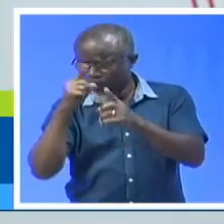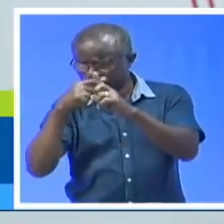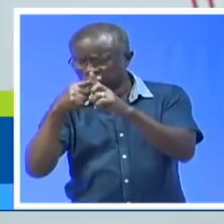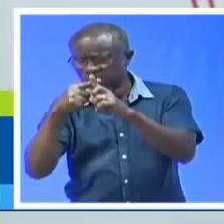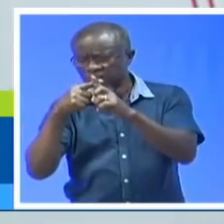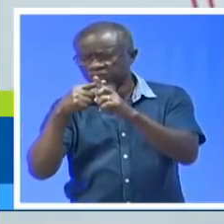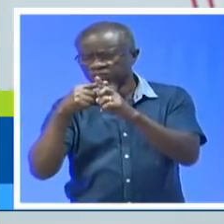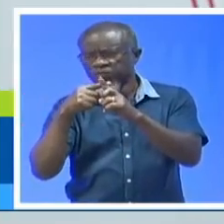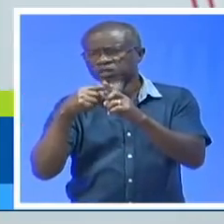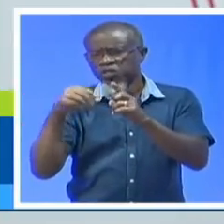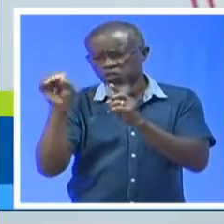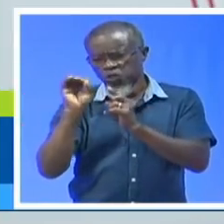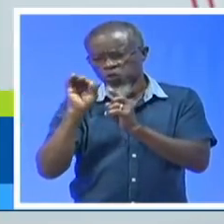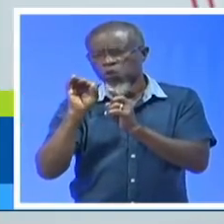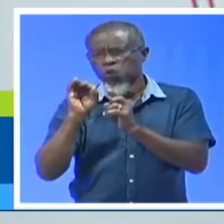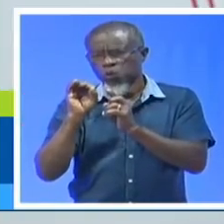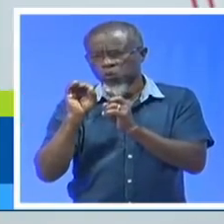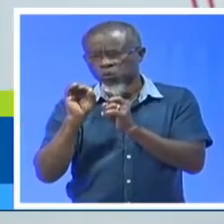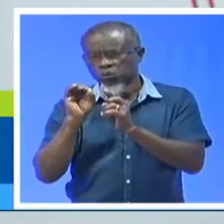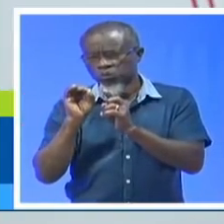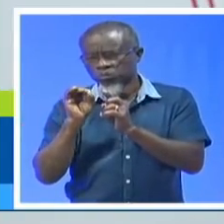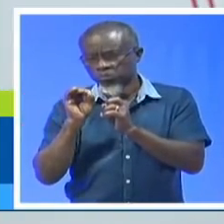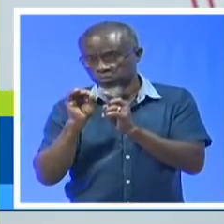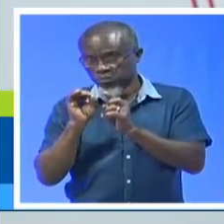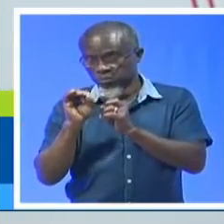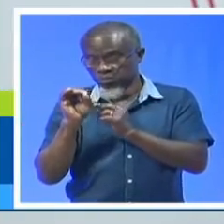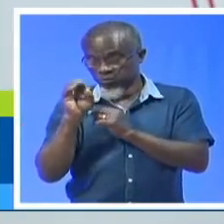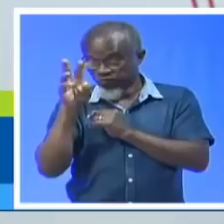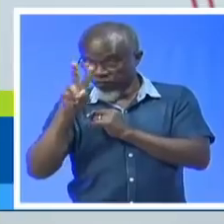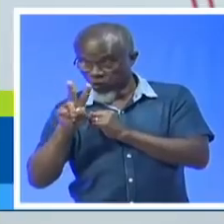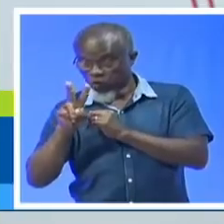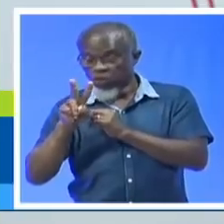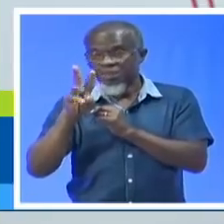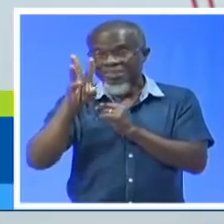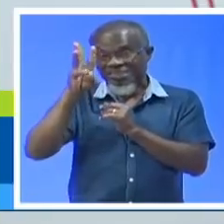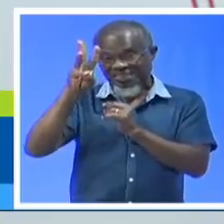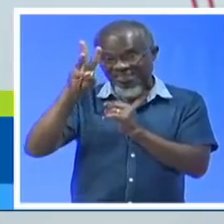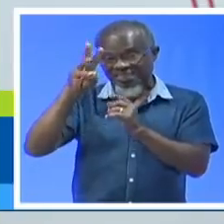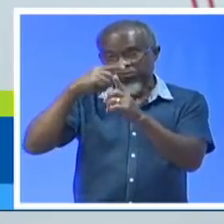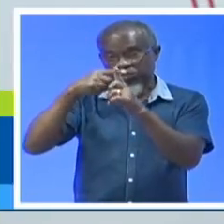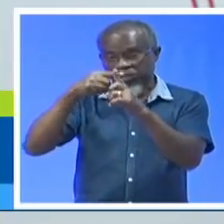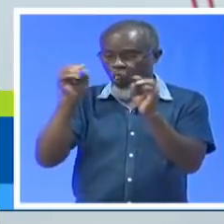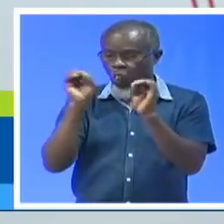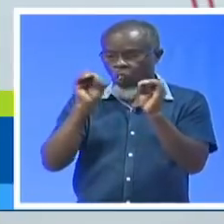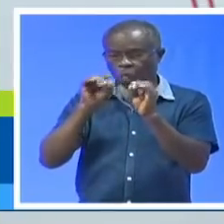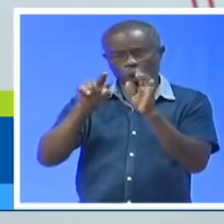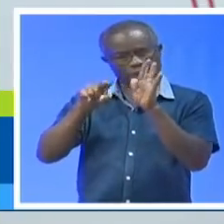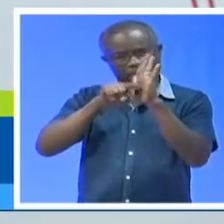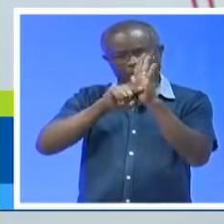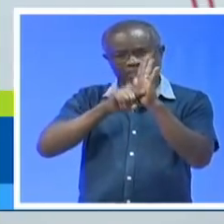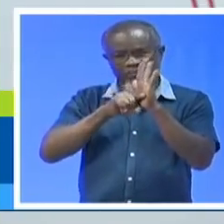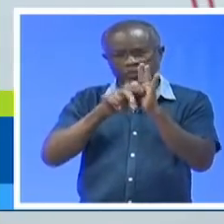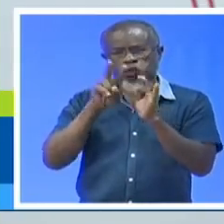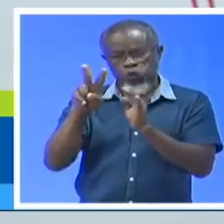pending. Victoria, 6 positive, no negative, 2